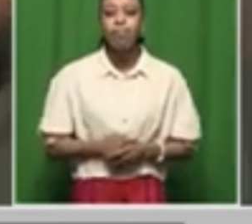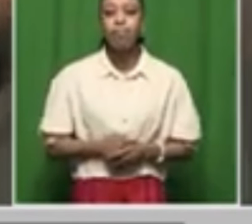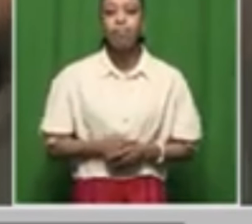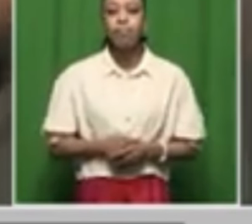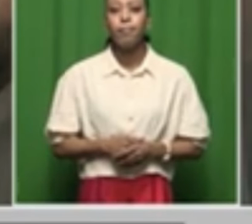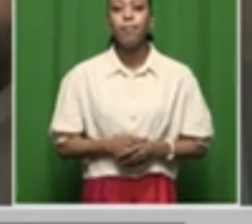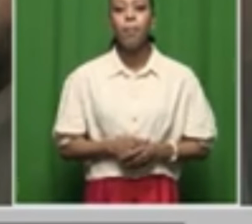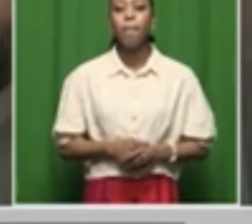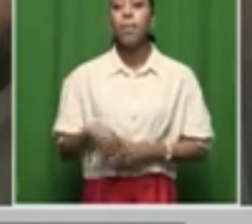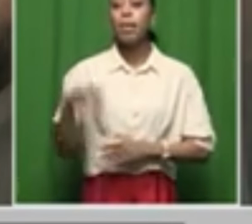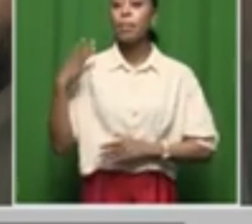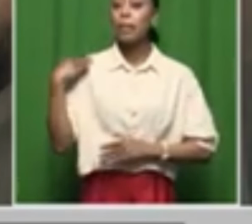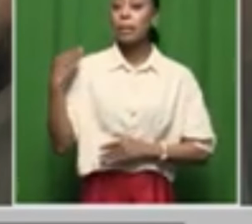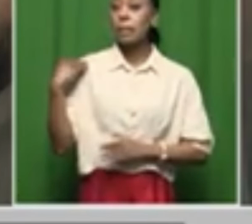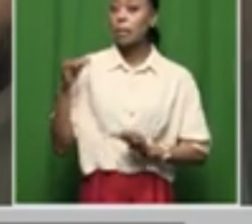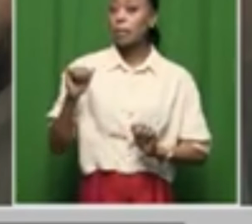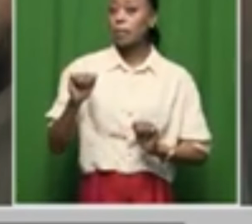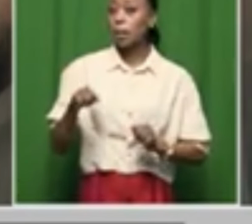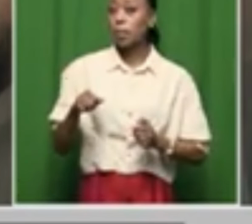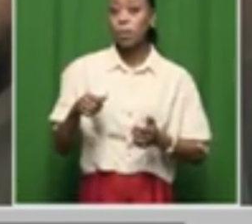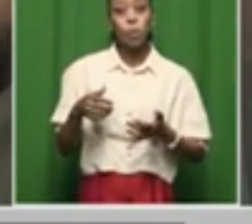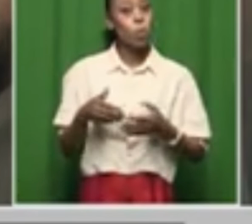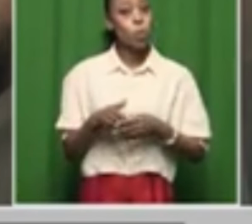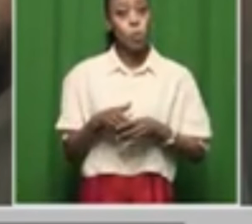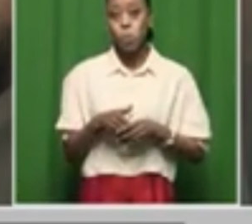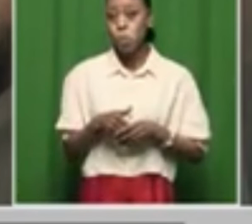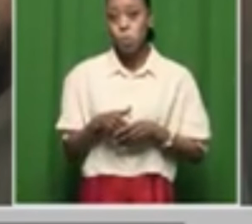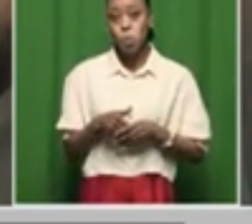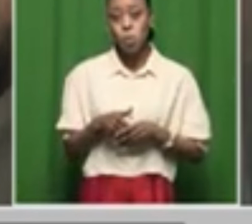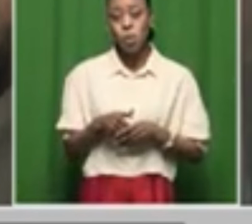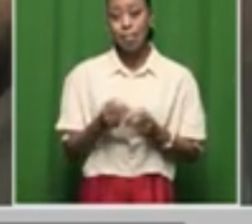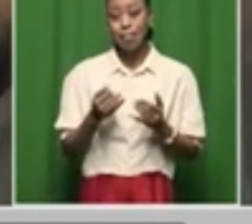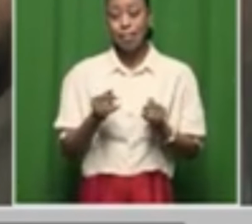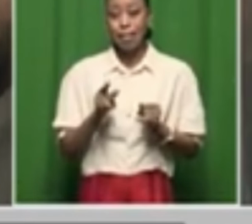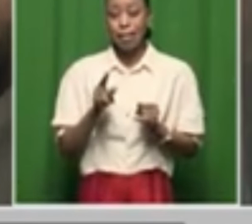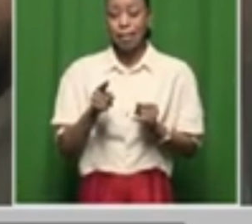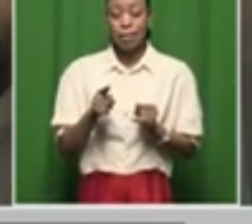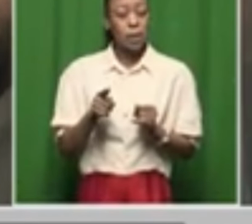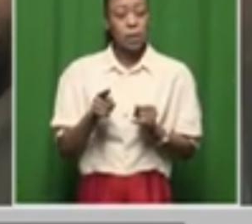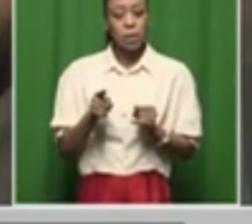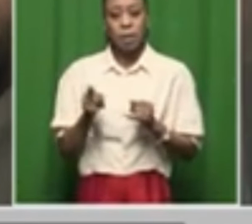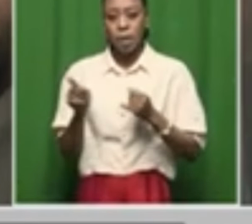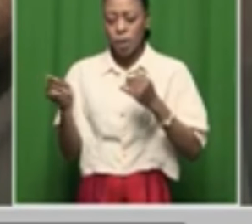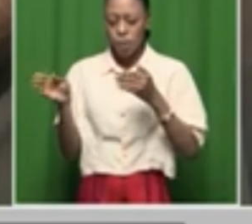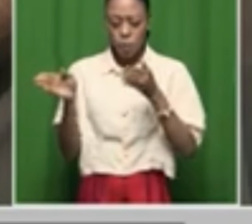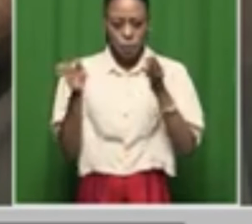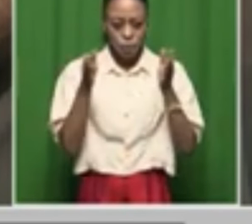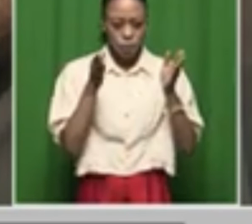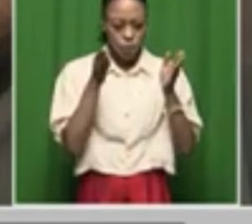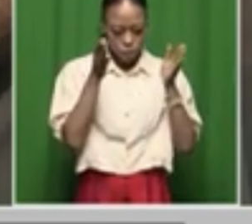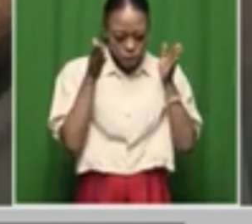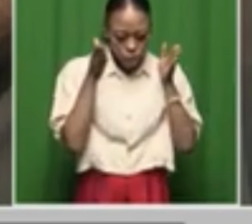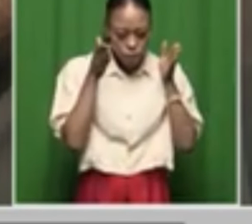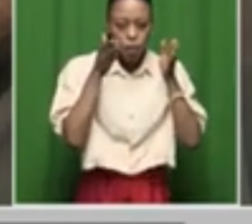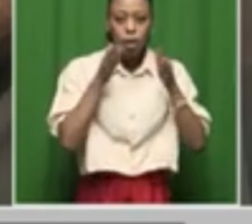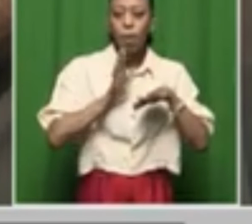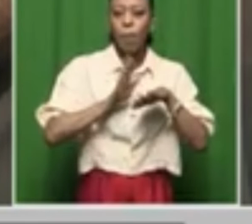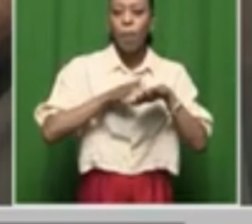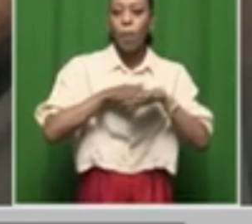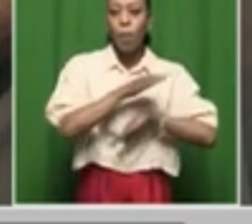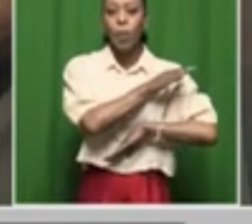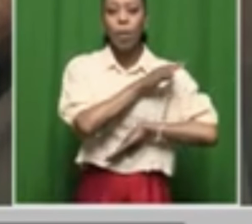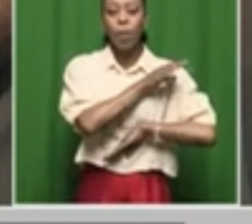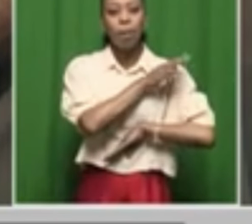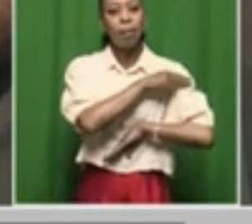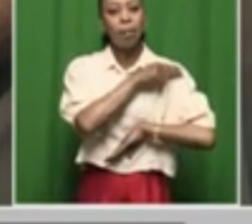So, Minister, obviously this has just prompted a big spotlight to be shone on the public healthcare situation here